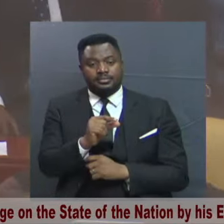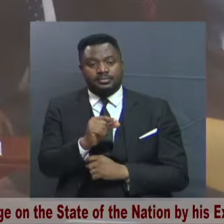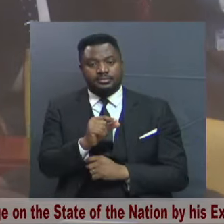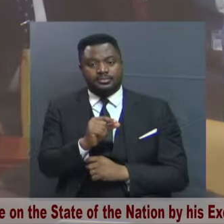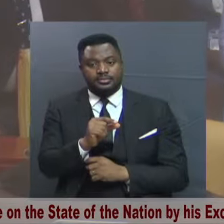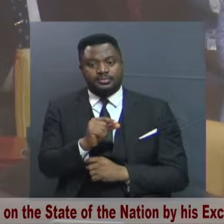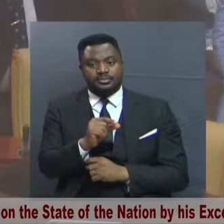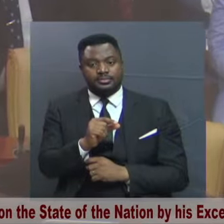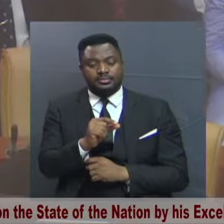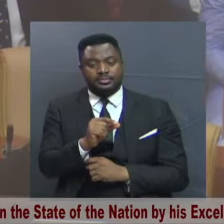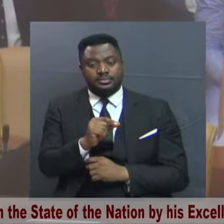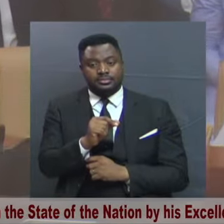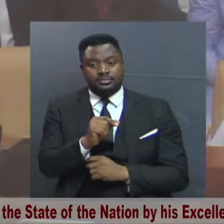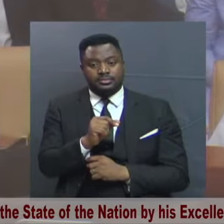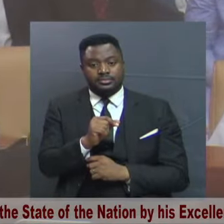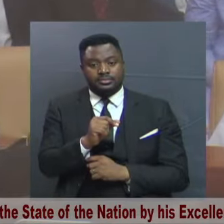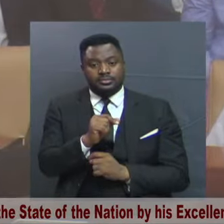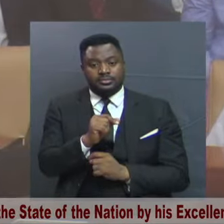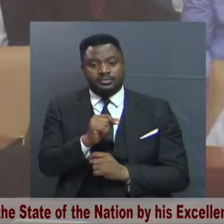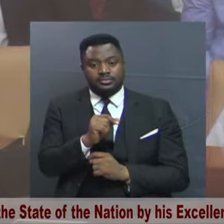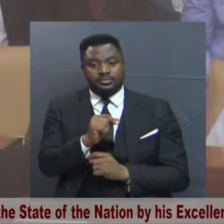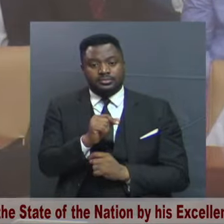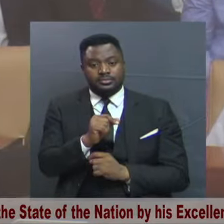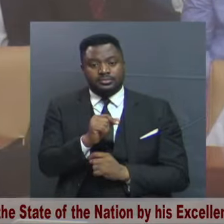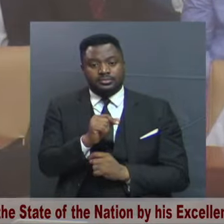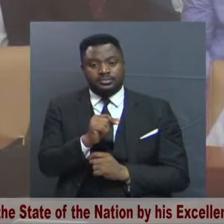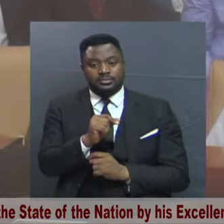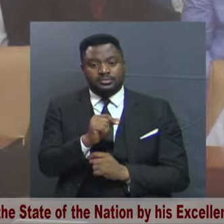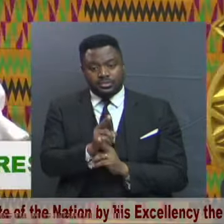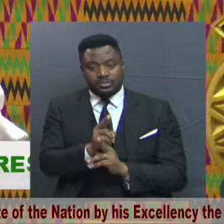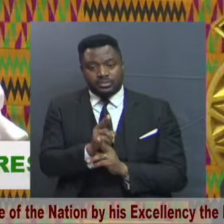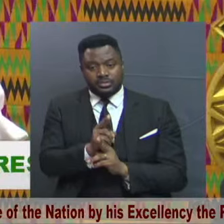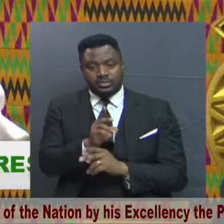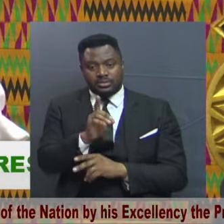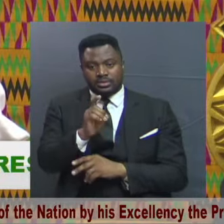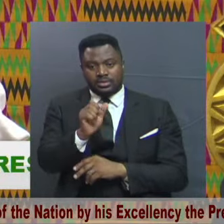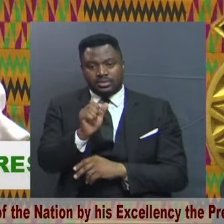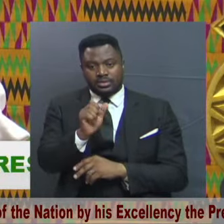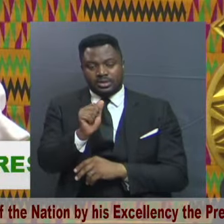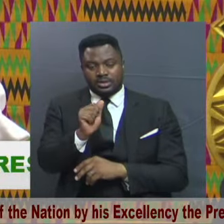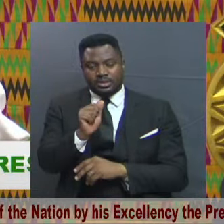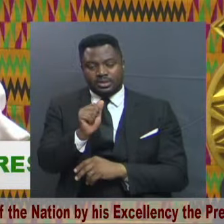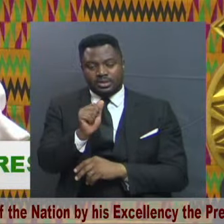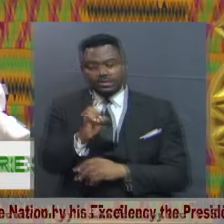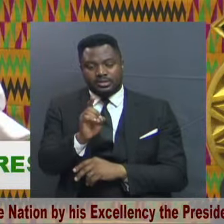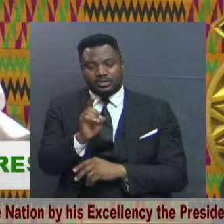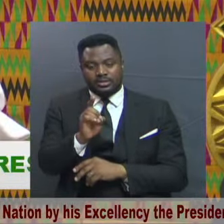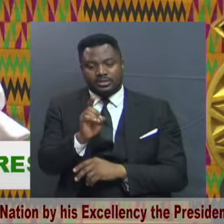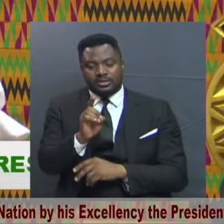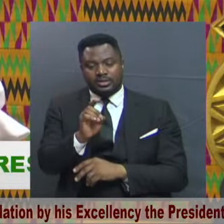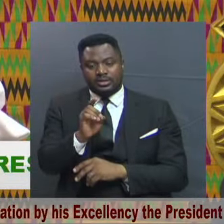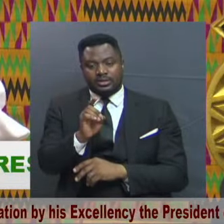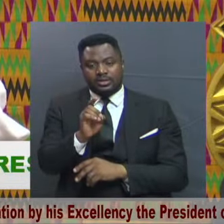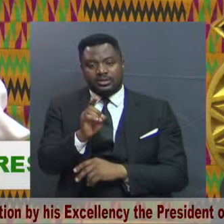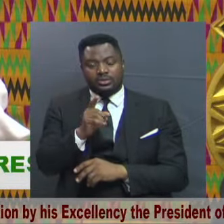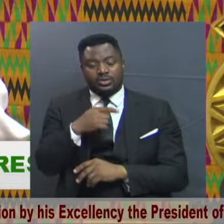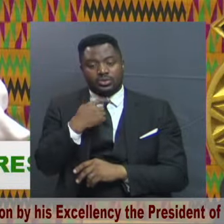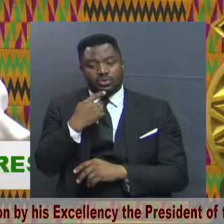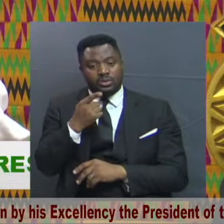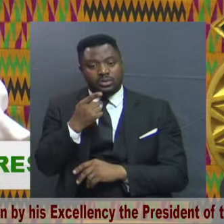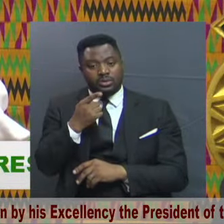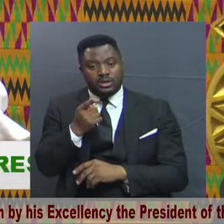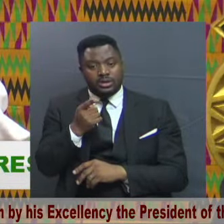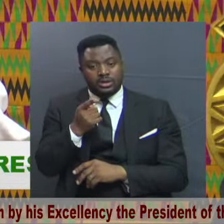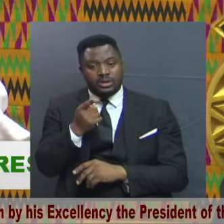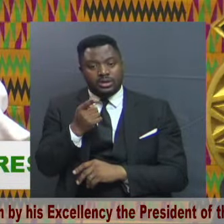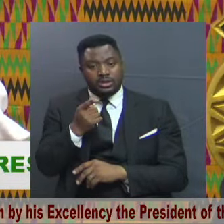least is The Honorable David apera who as